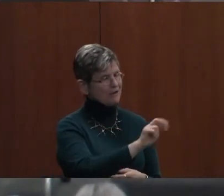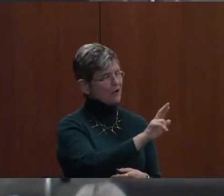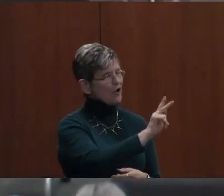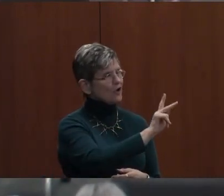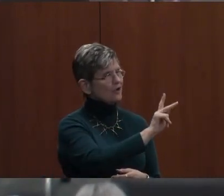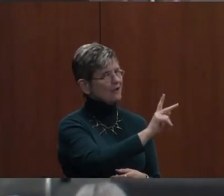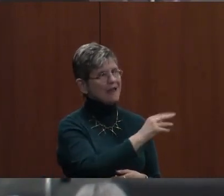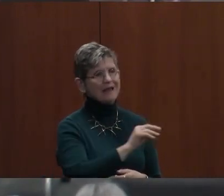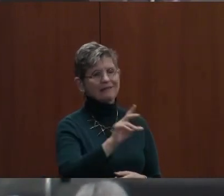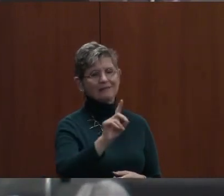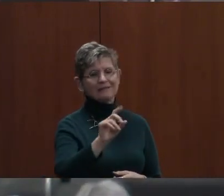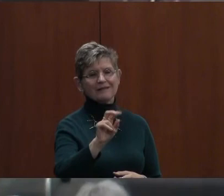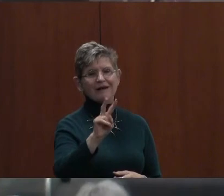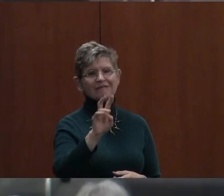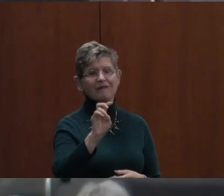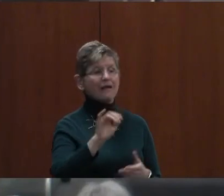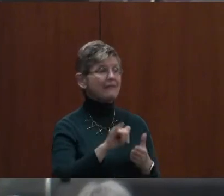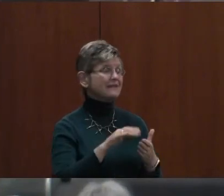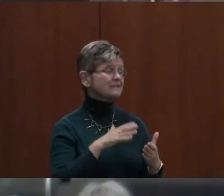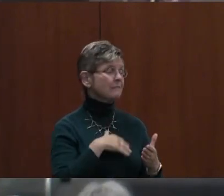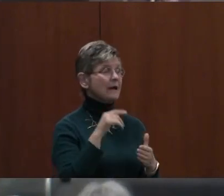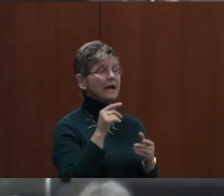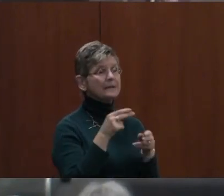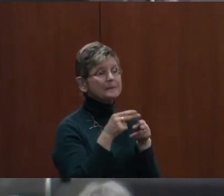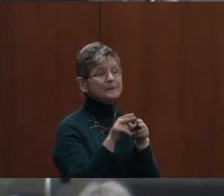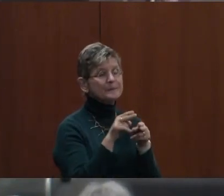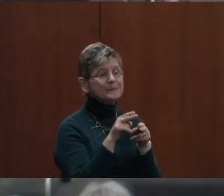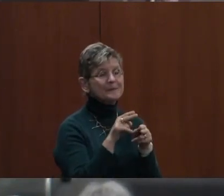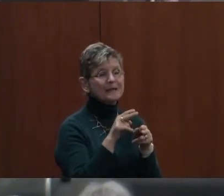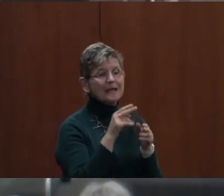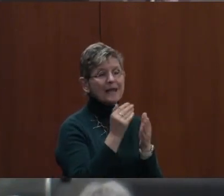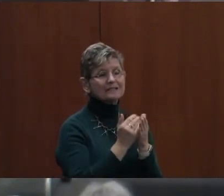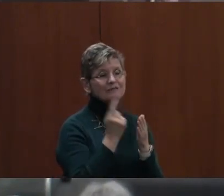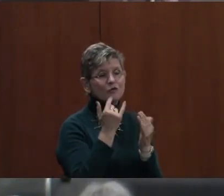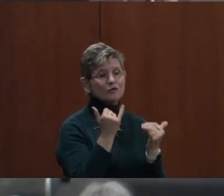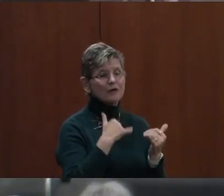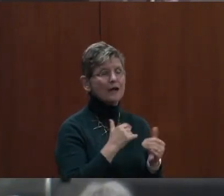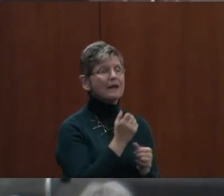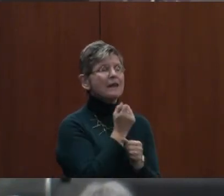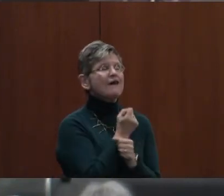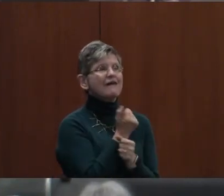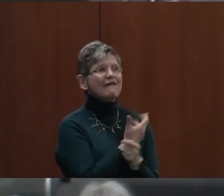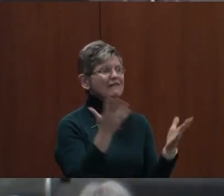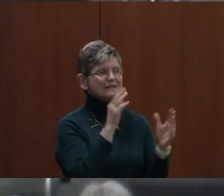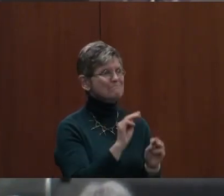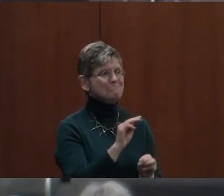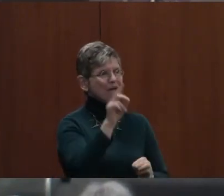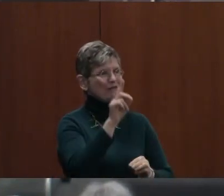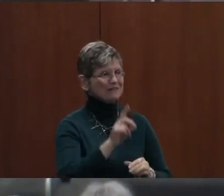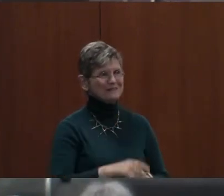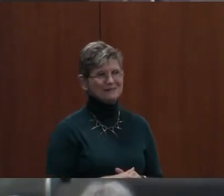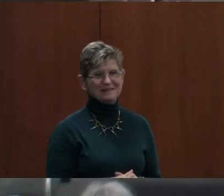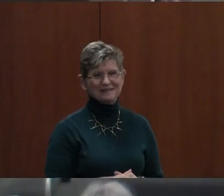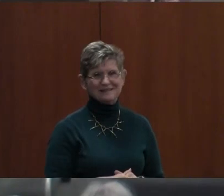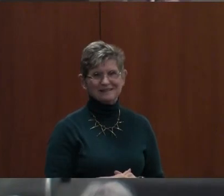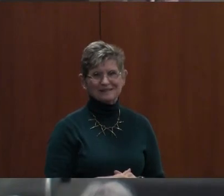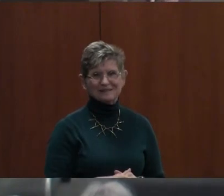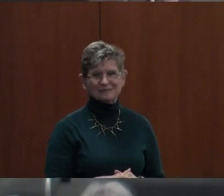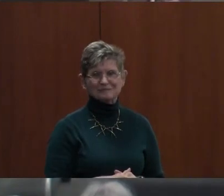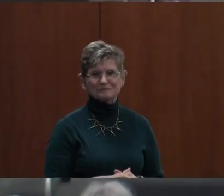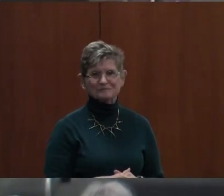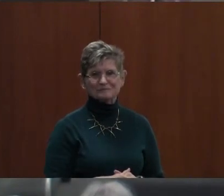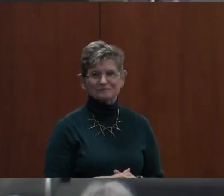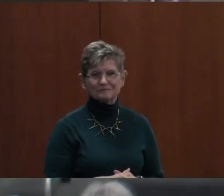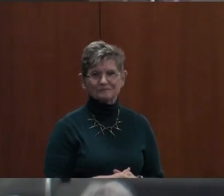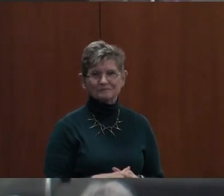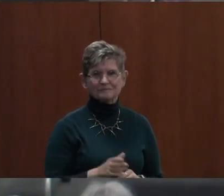Dove. So that's my little lesson for today. I love anything Maryland. Thank you, Mrs. Murray. Mr. Bickford.